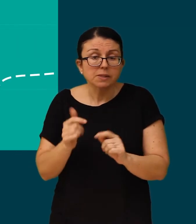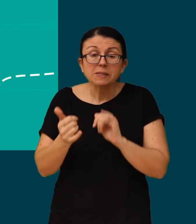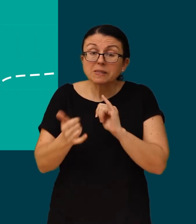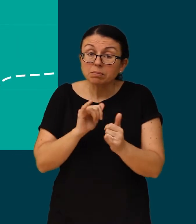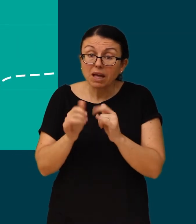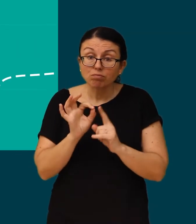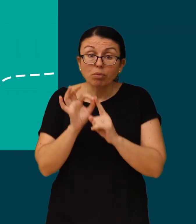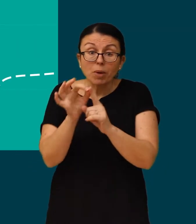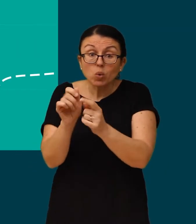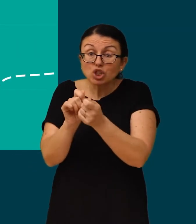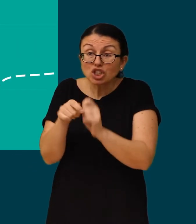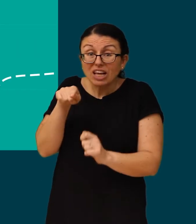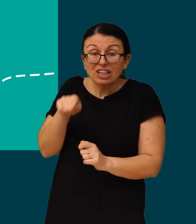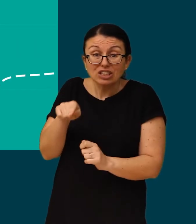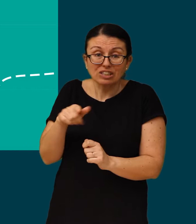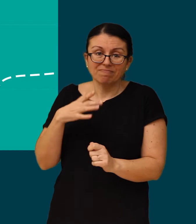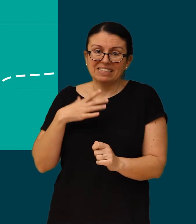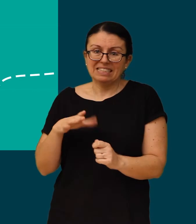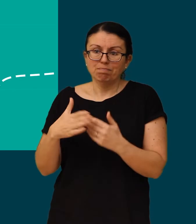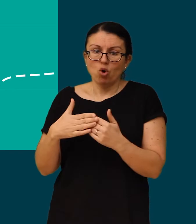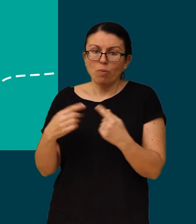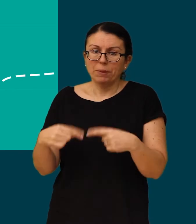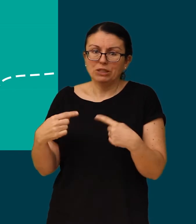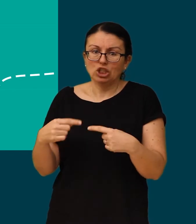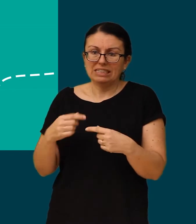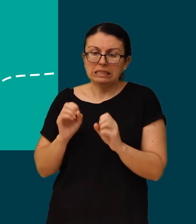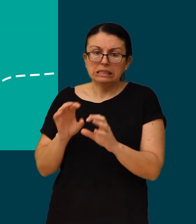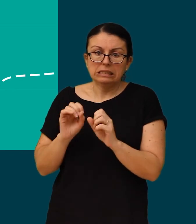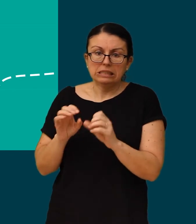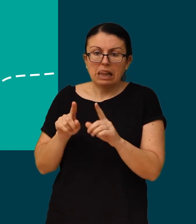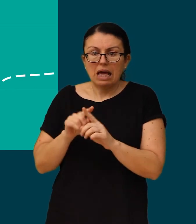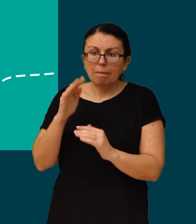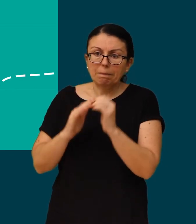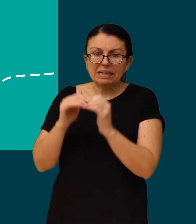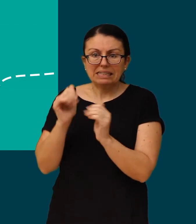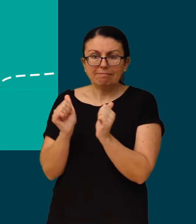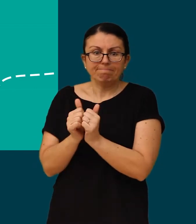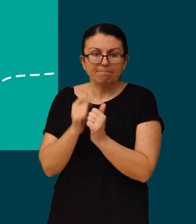Sometimes proposed changes need more permissions, such as listing building consent.